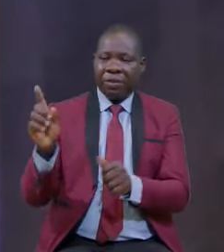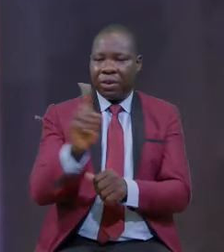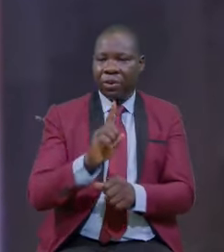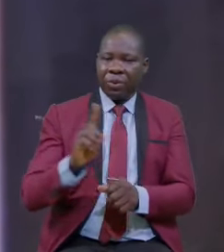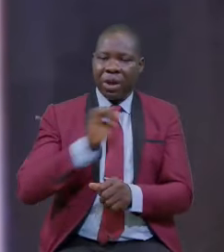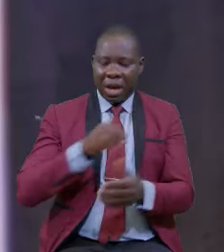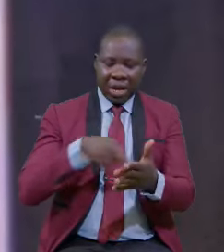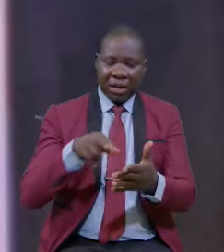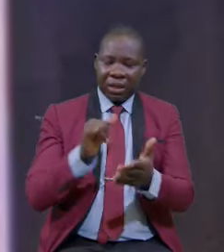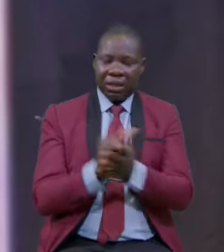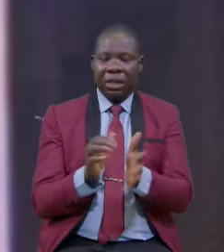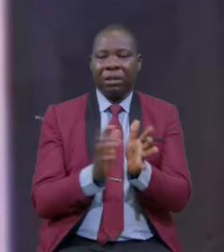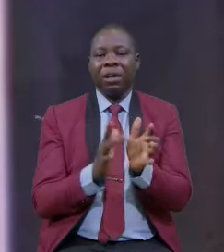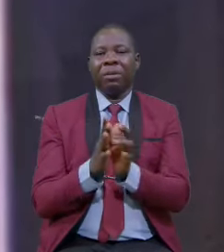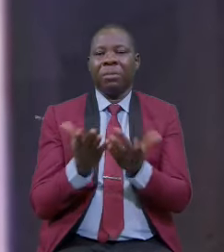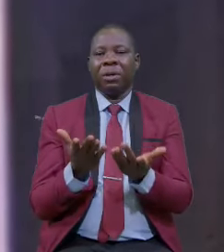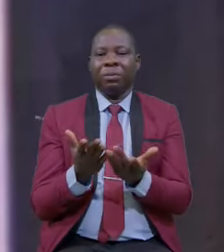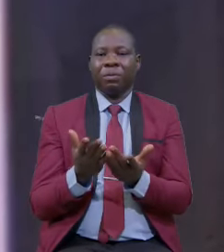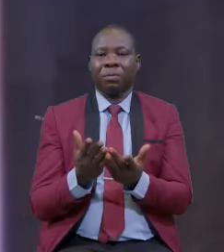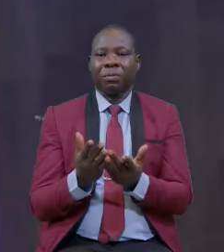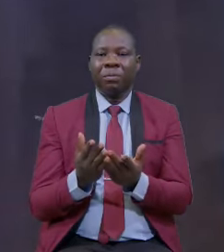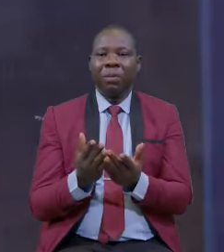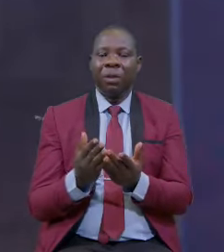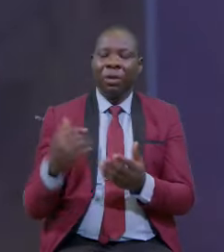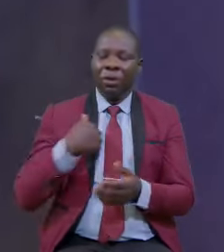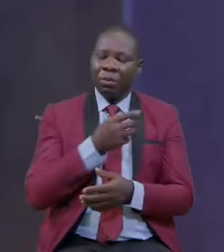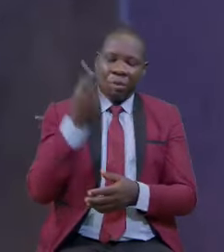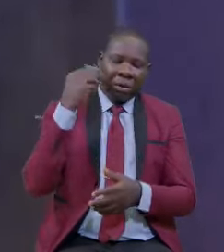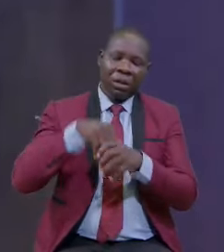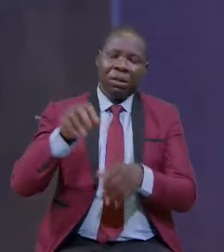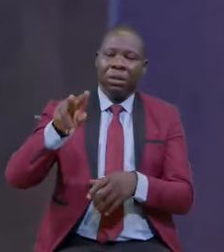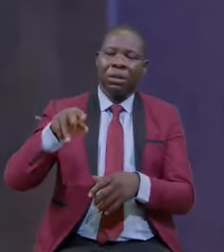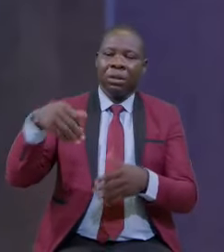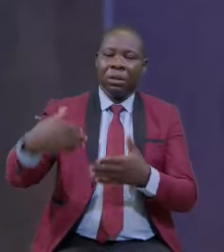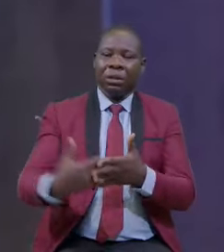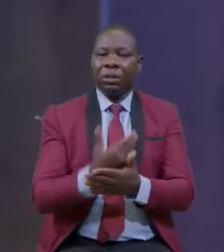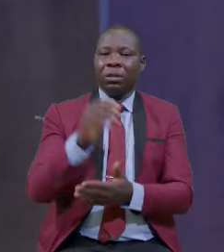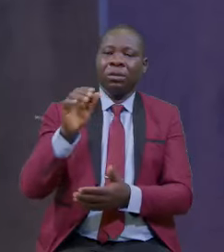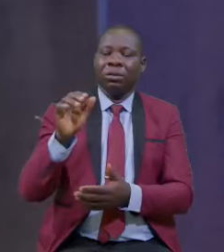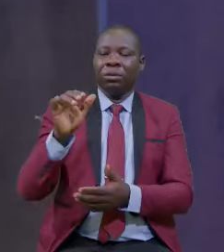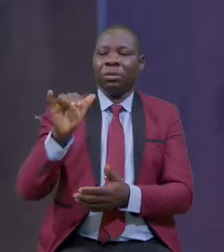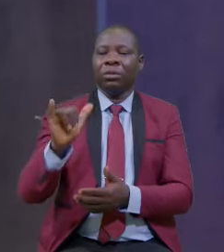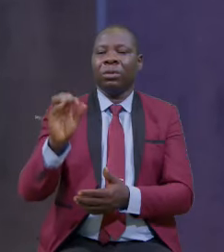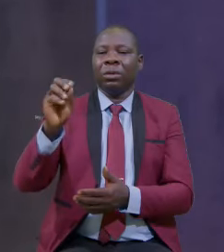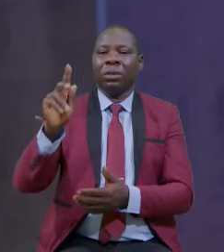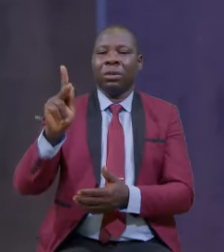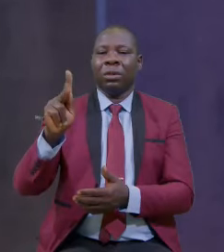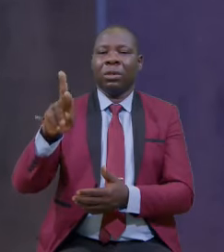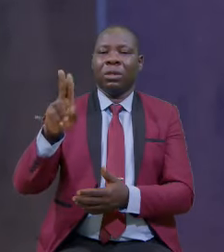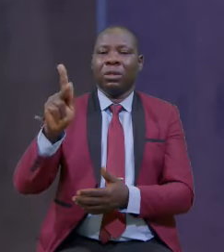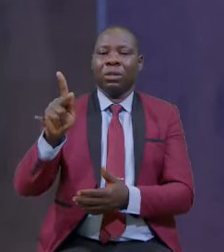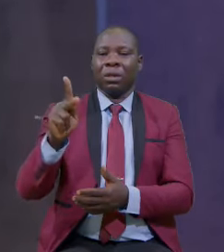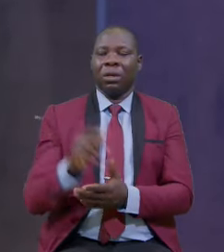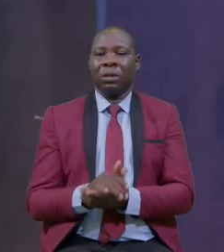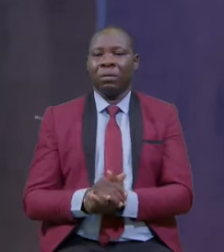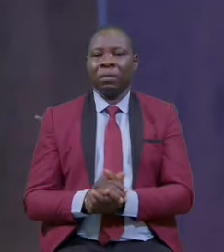or in New York. And the plane had delayed, and they canceled